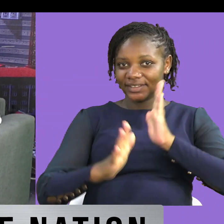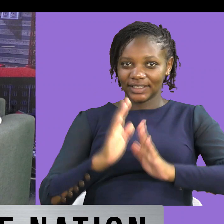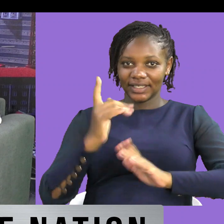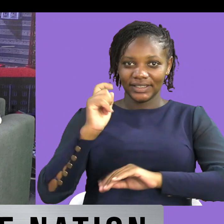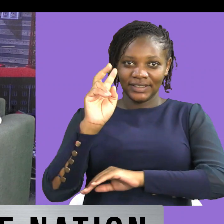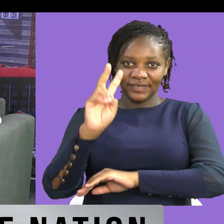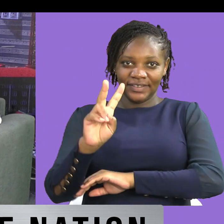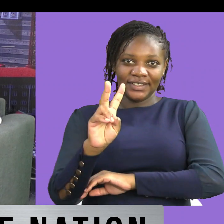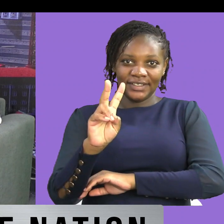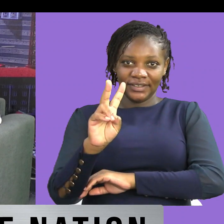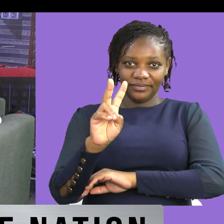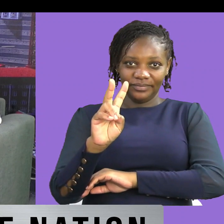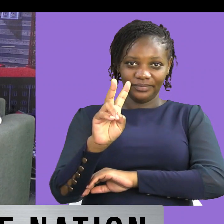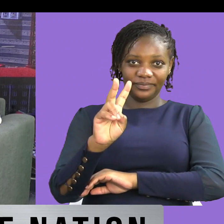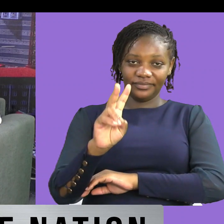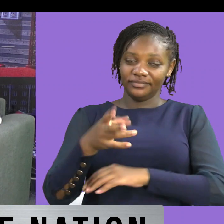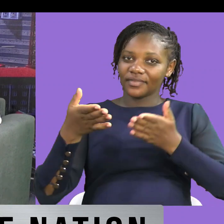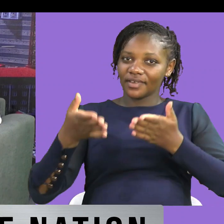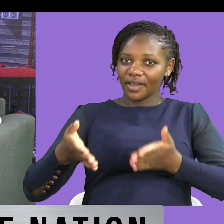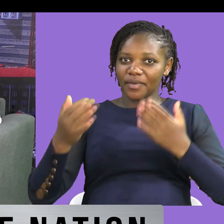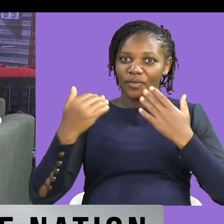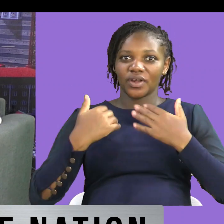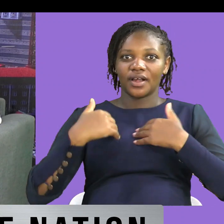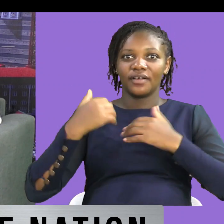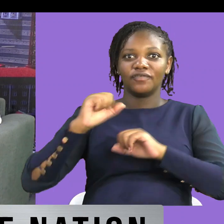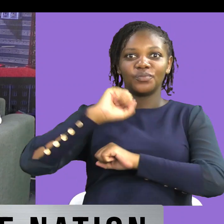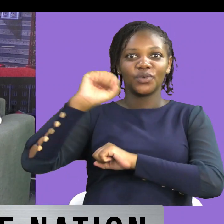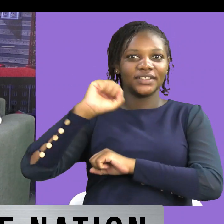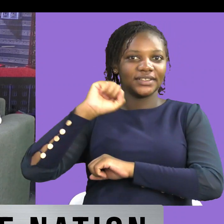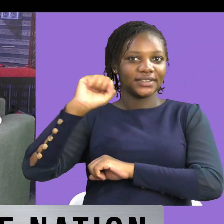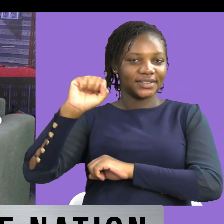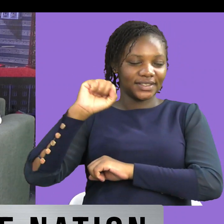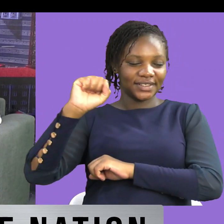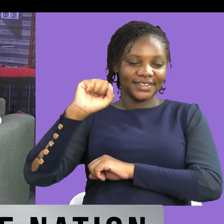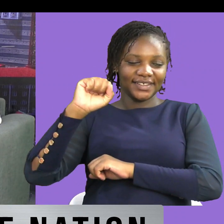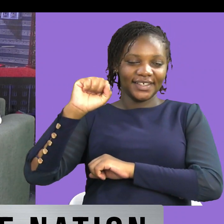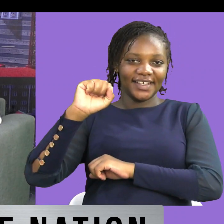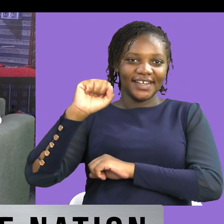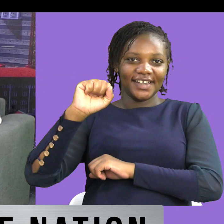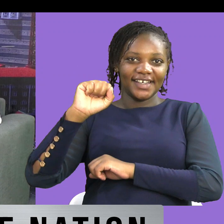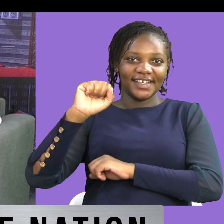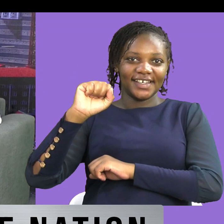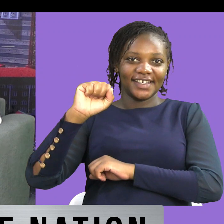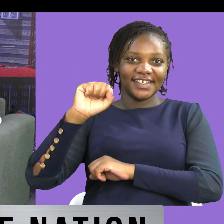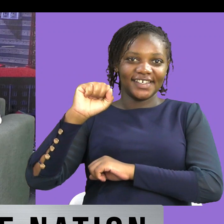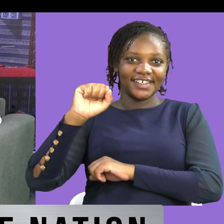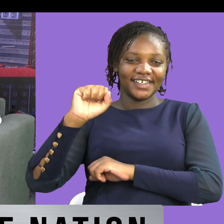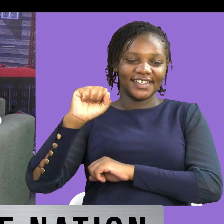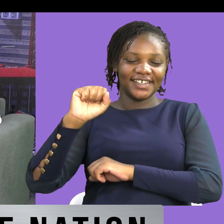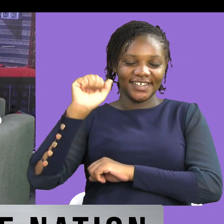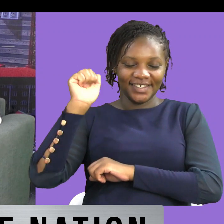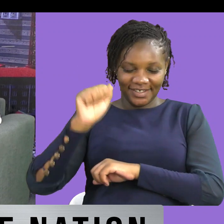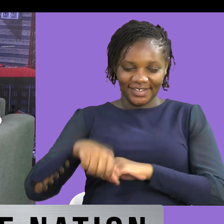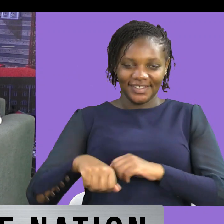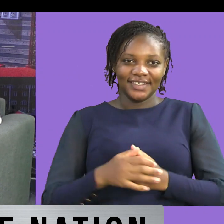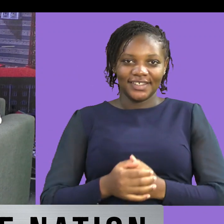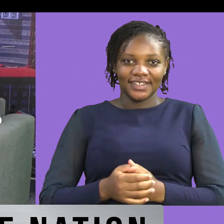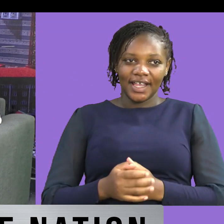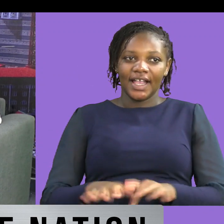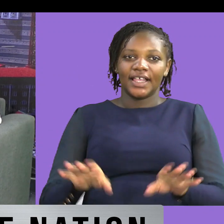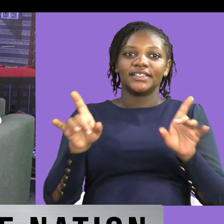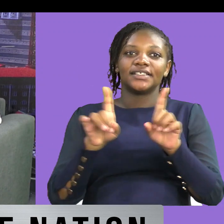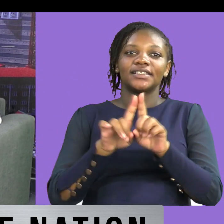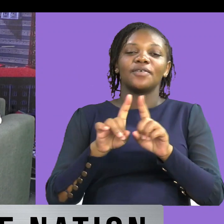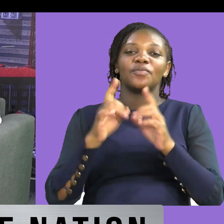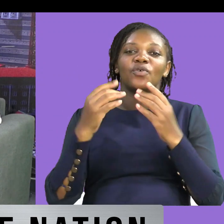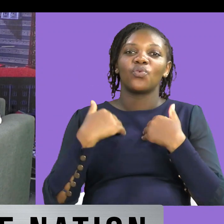TV. Hapa tunachapa siasa kama kawa. Somebody said kama dawa. We